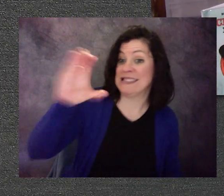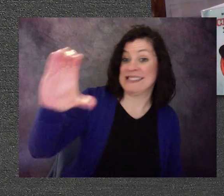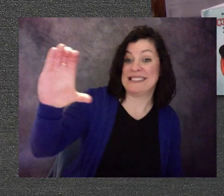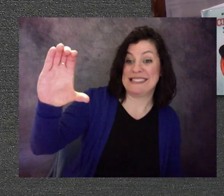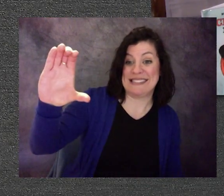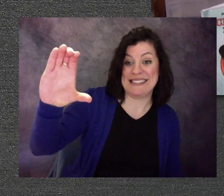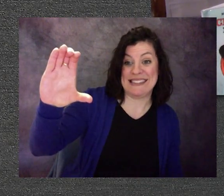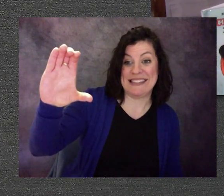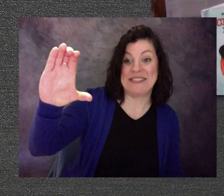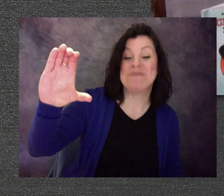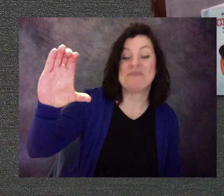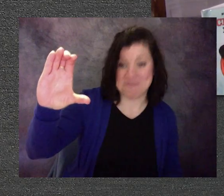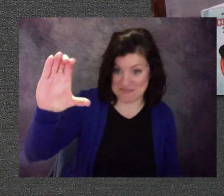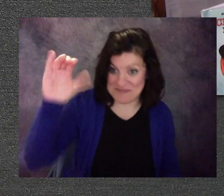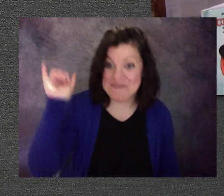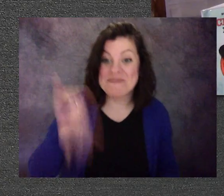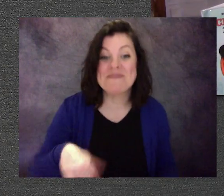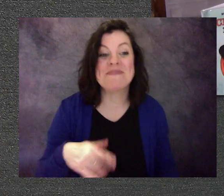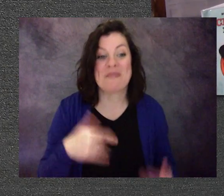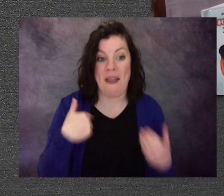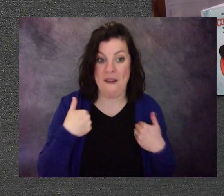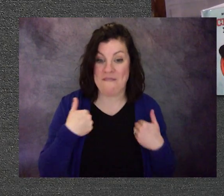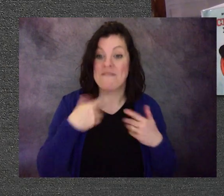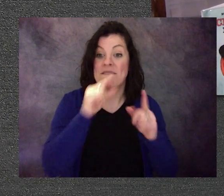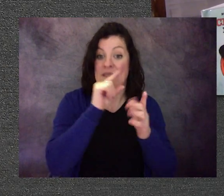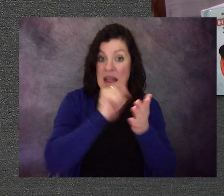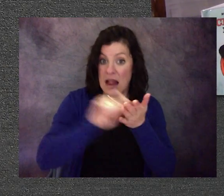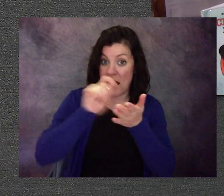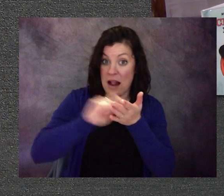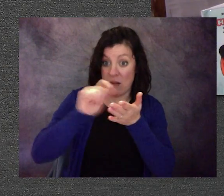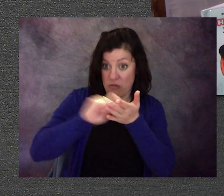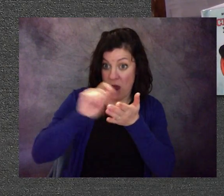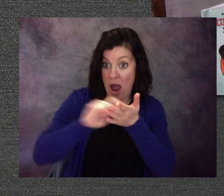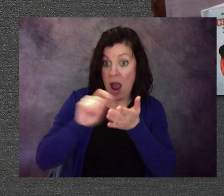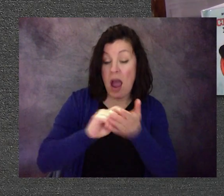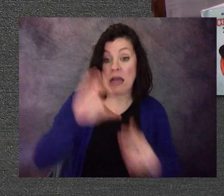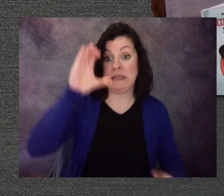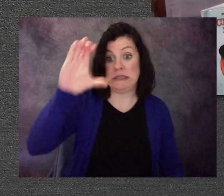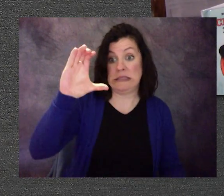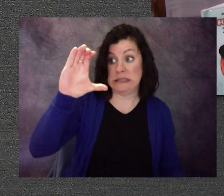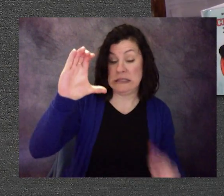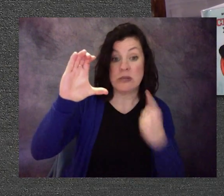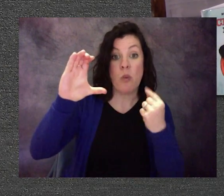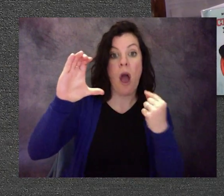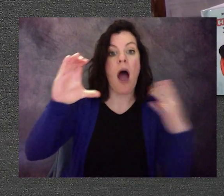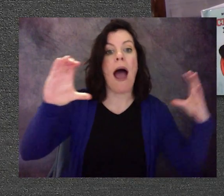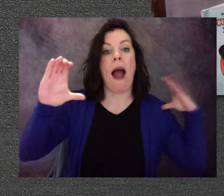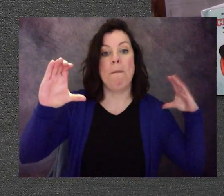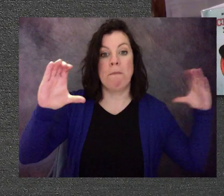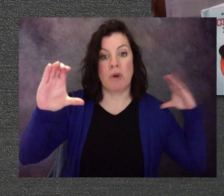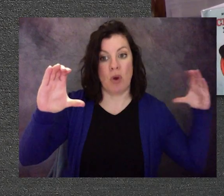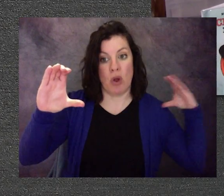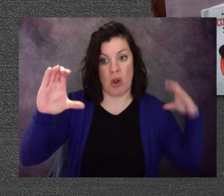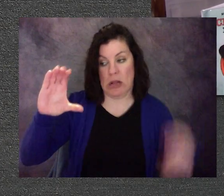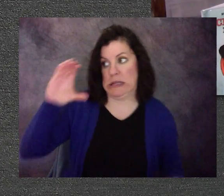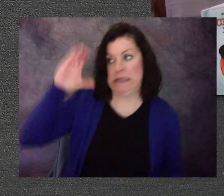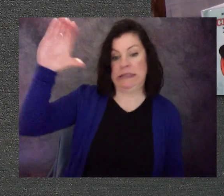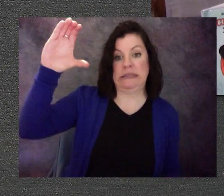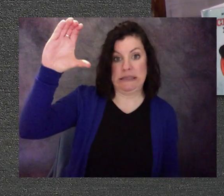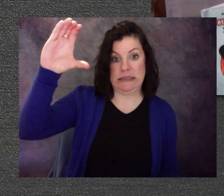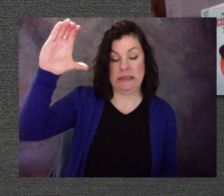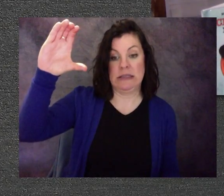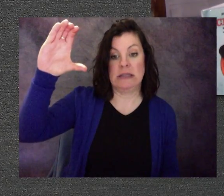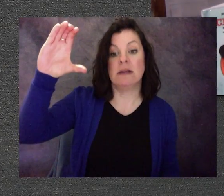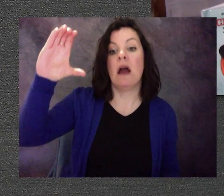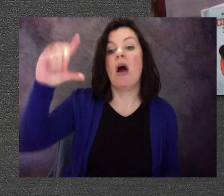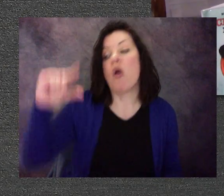letter, and then you write the rest. The C is a big C, and the rest are all little or lowercase letters. So